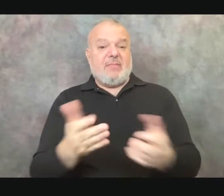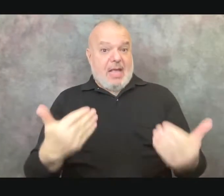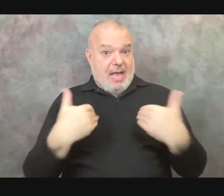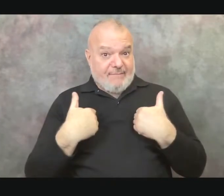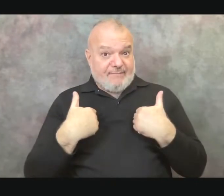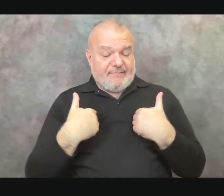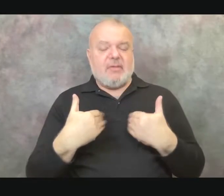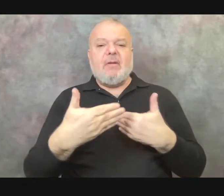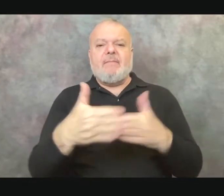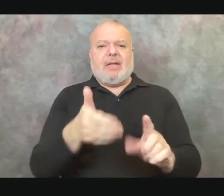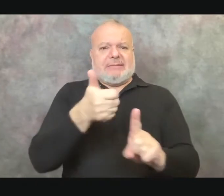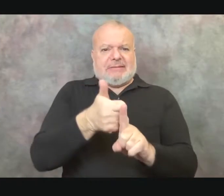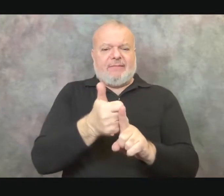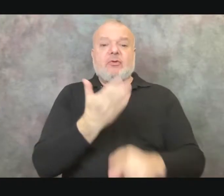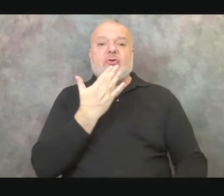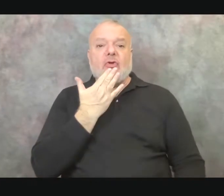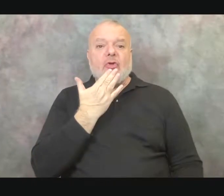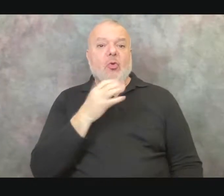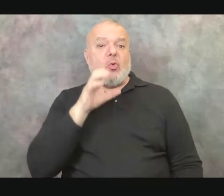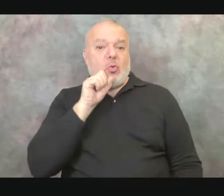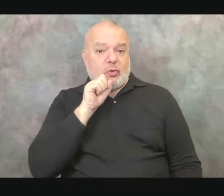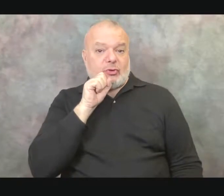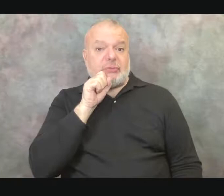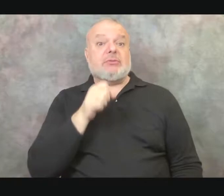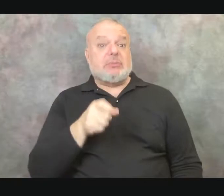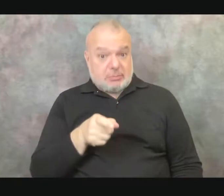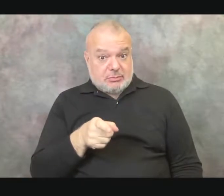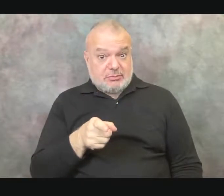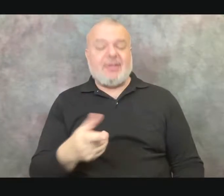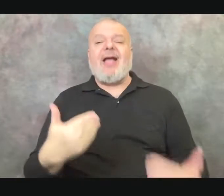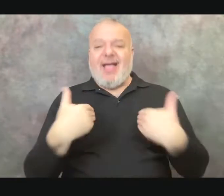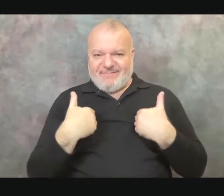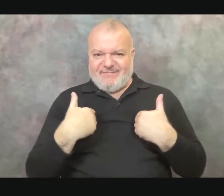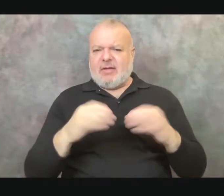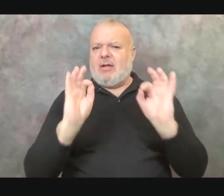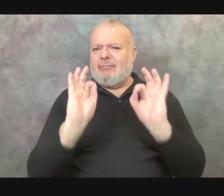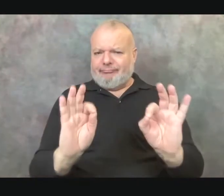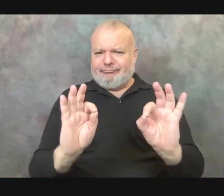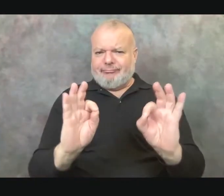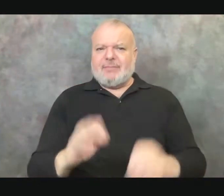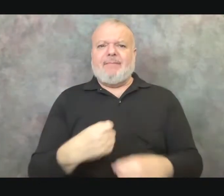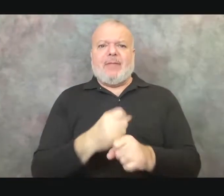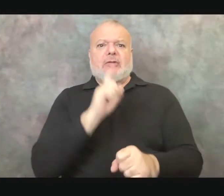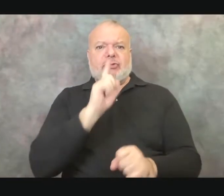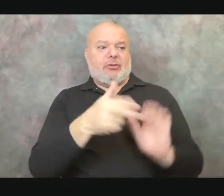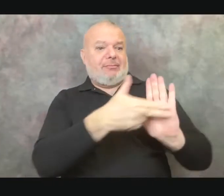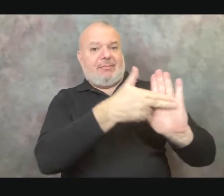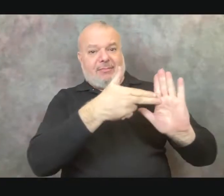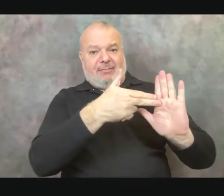Holding onto the swab, take the tube, twist the orange cap to open the tube.